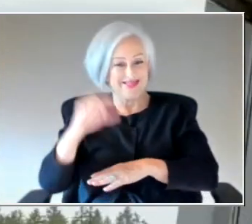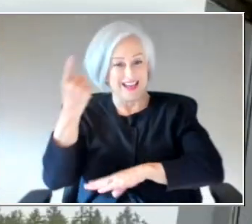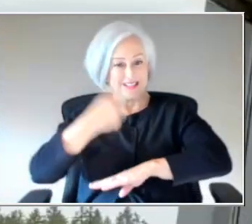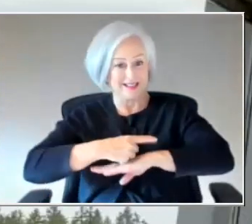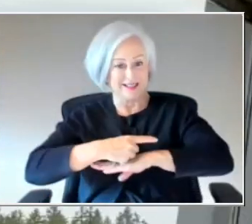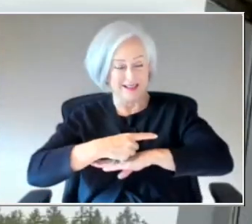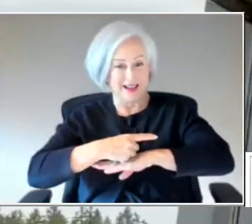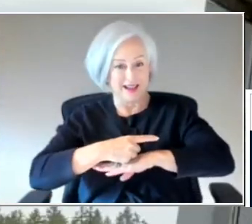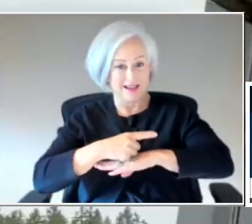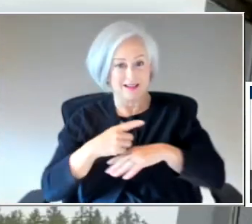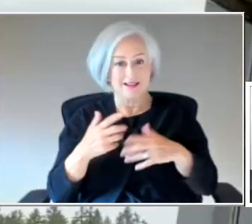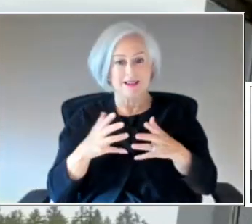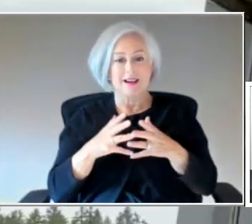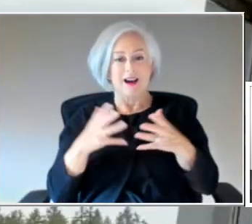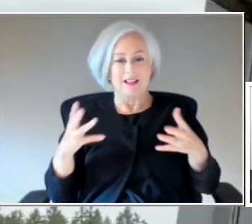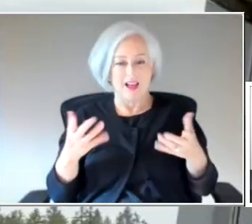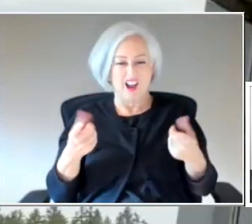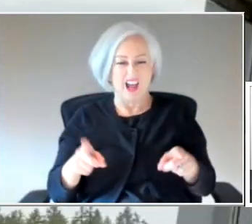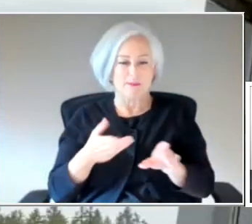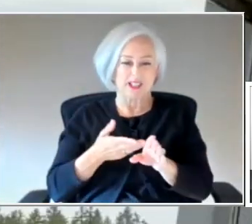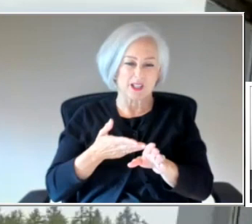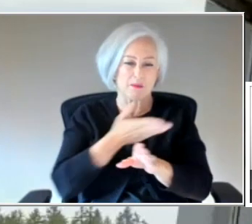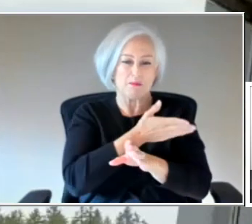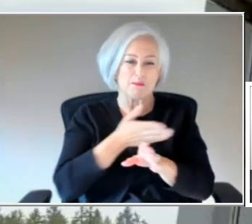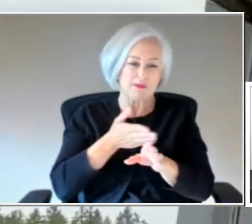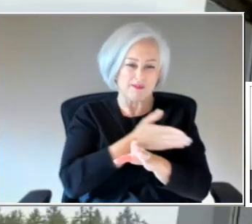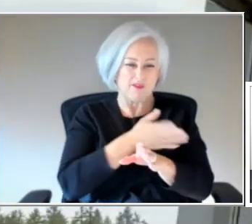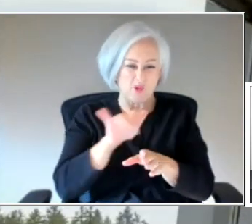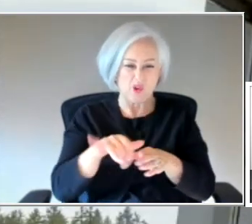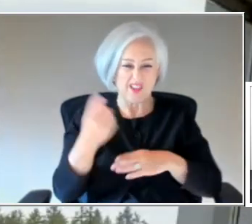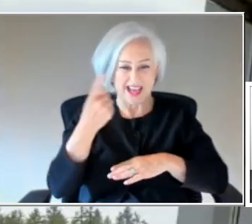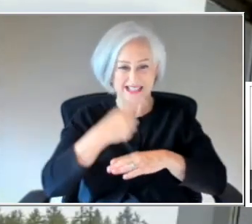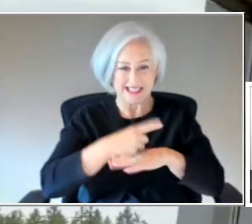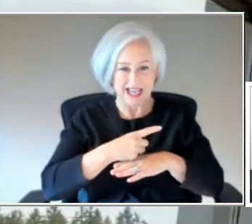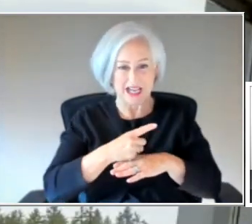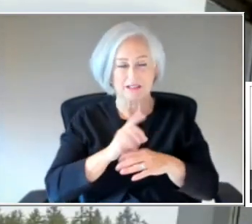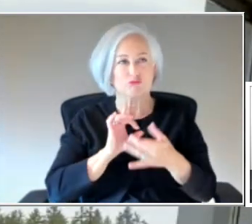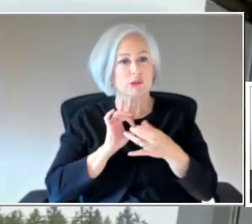there's a lot that goes in before the day that it happens in terms of timing,